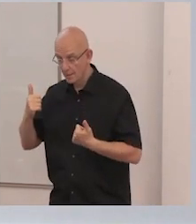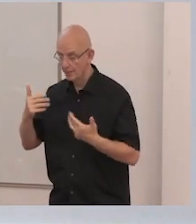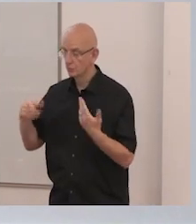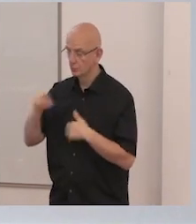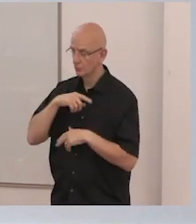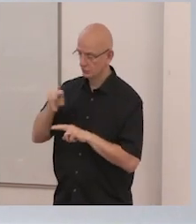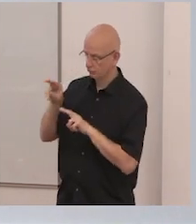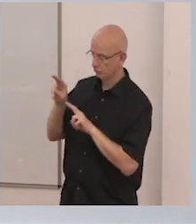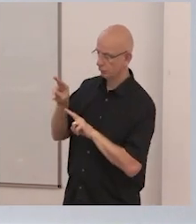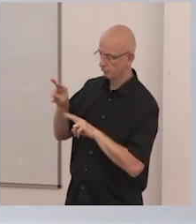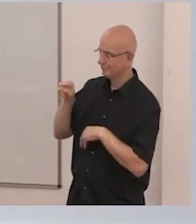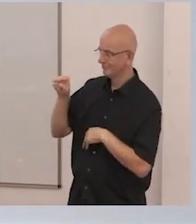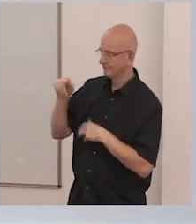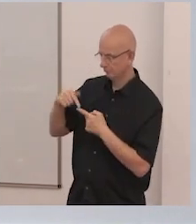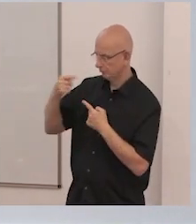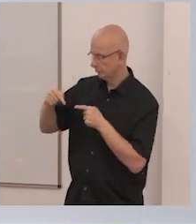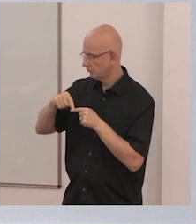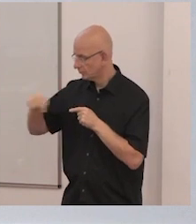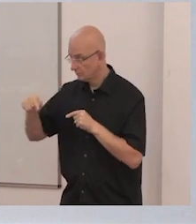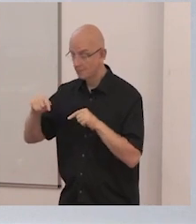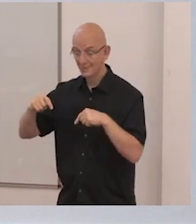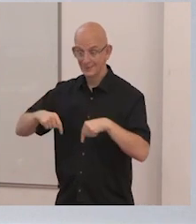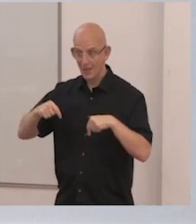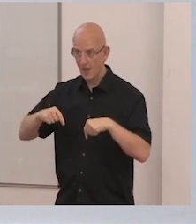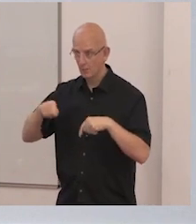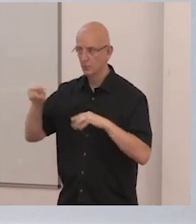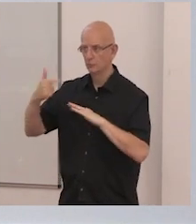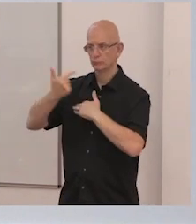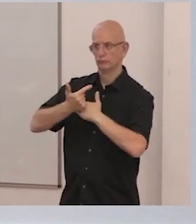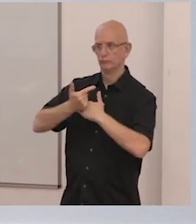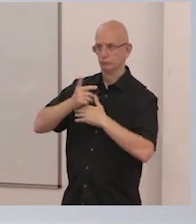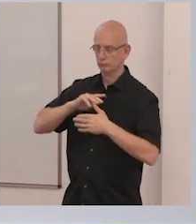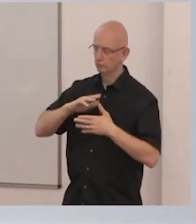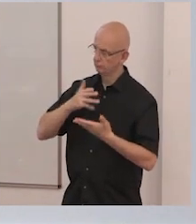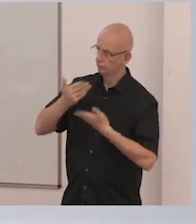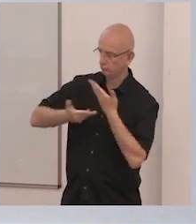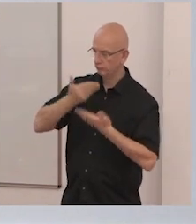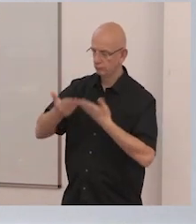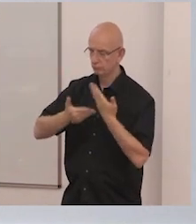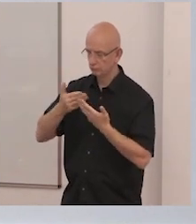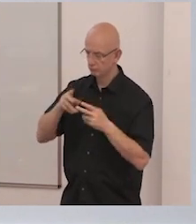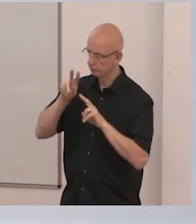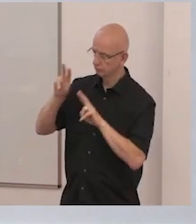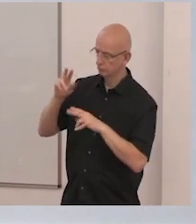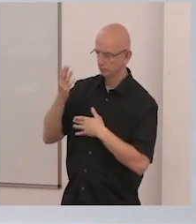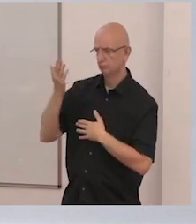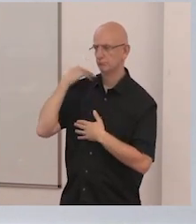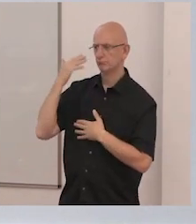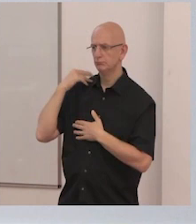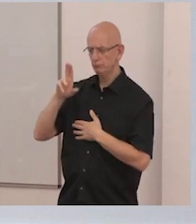his experience when he was on the UN Committee on the Rights of the Child, which was from 2007 to